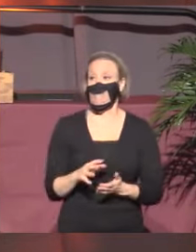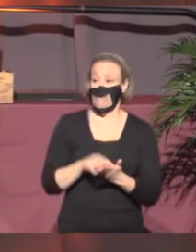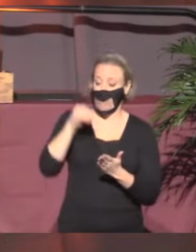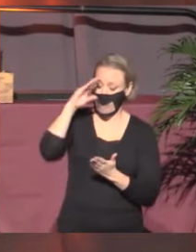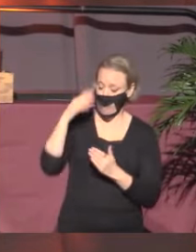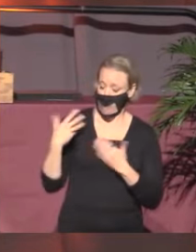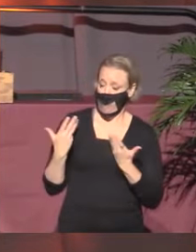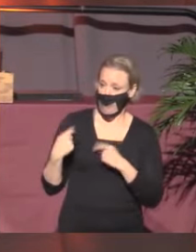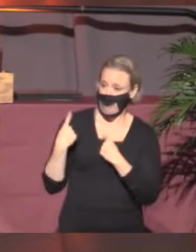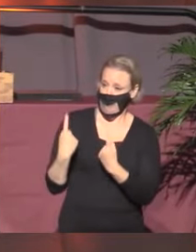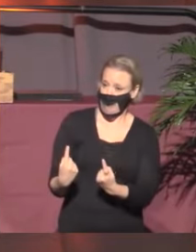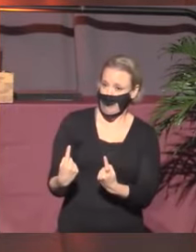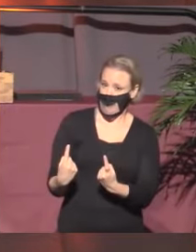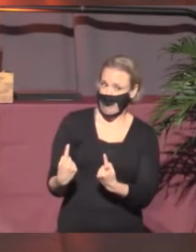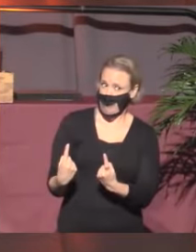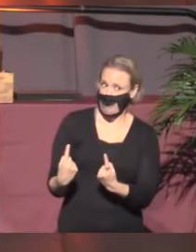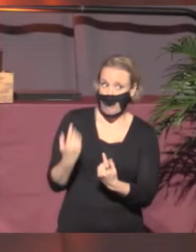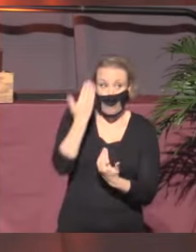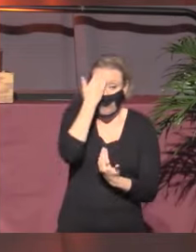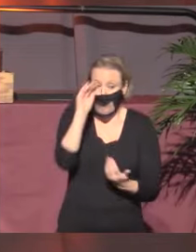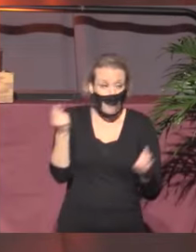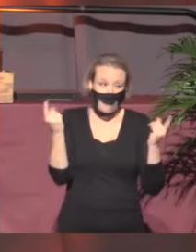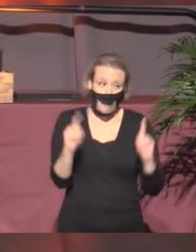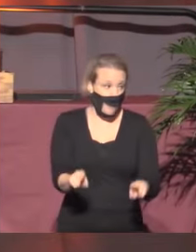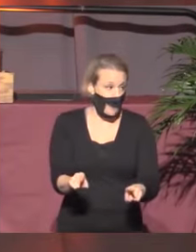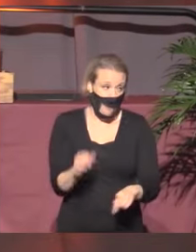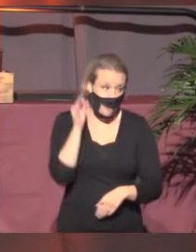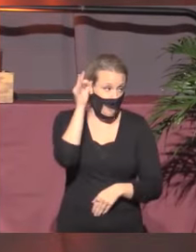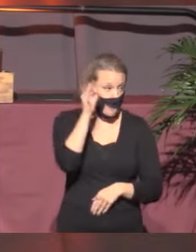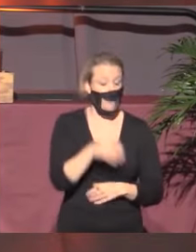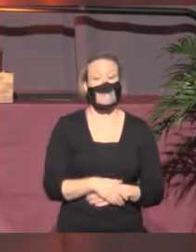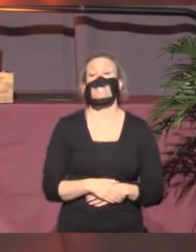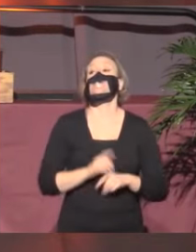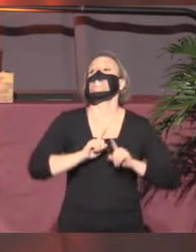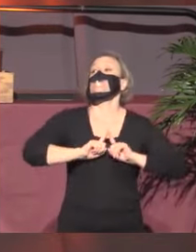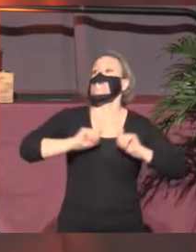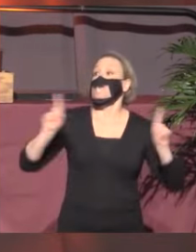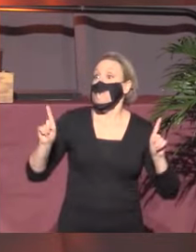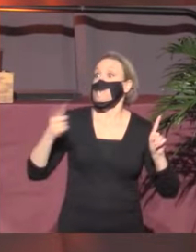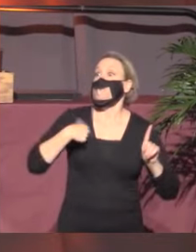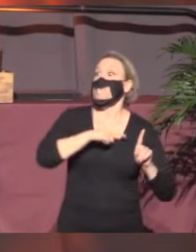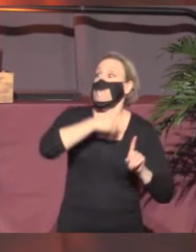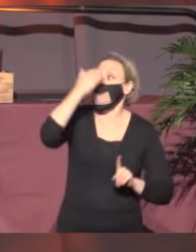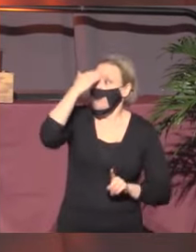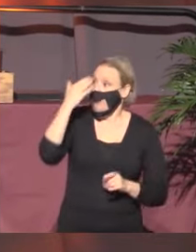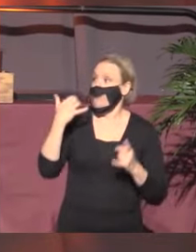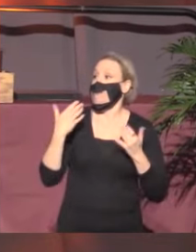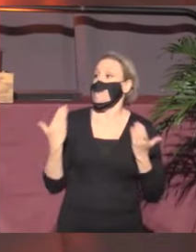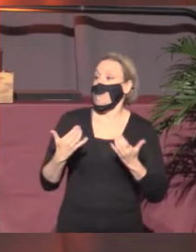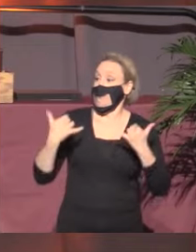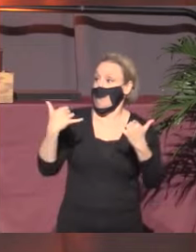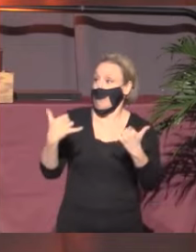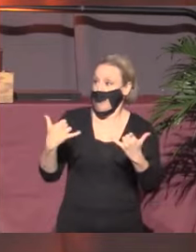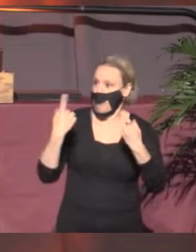is. What we do know is we're here now, we've accomplished a lot,